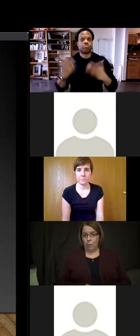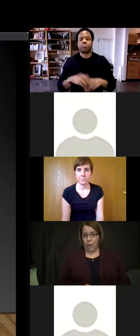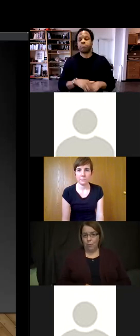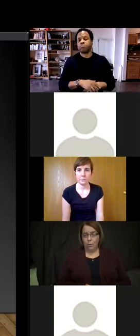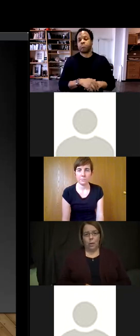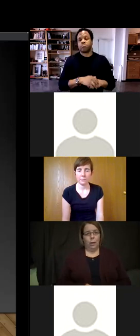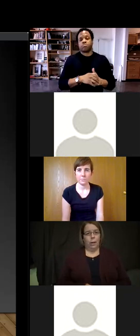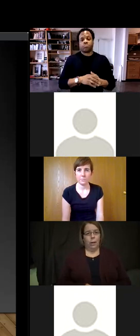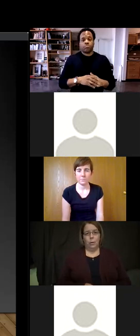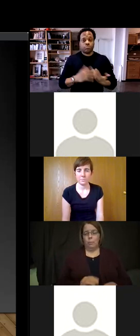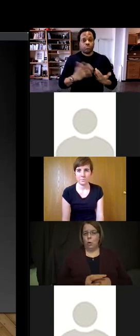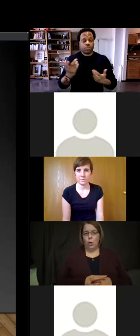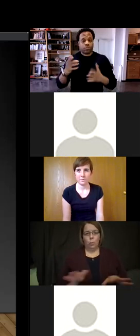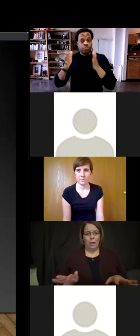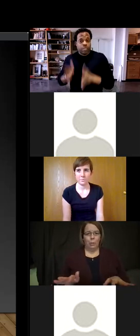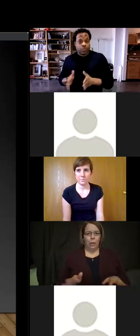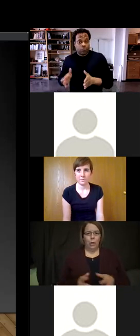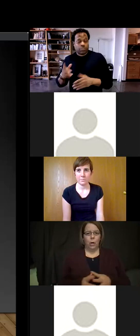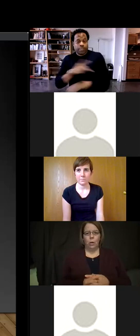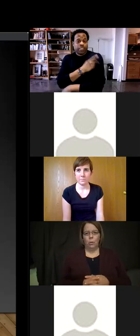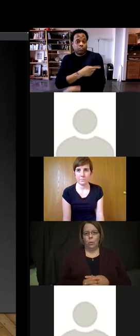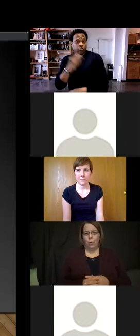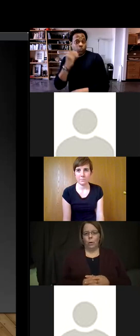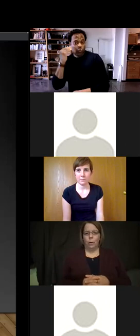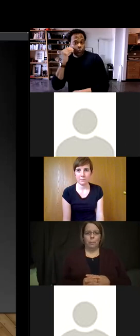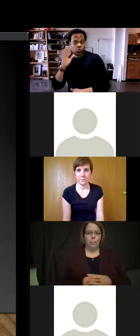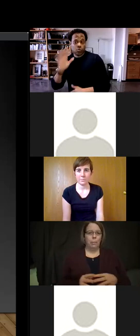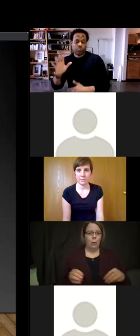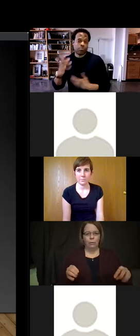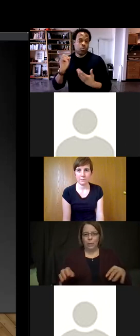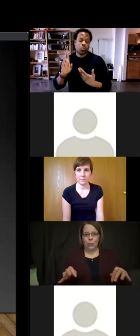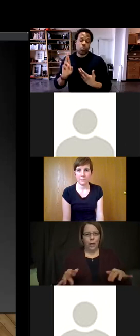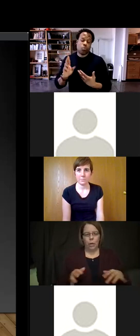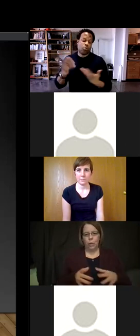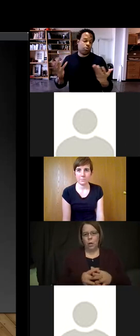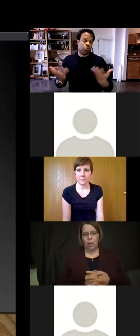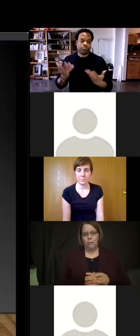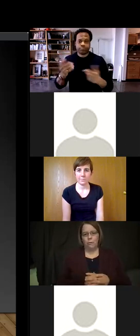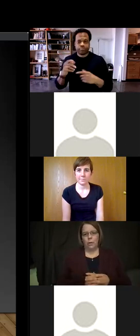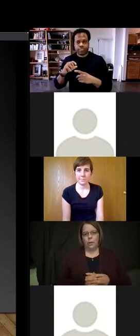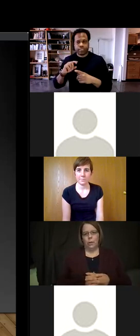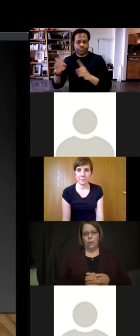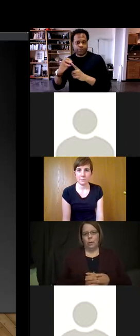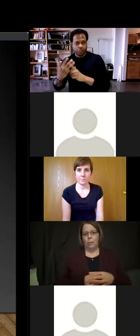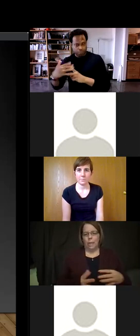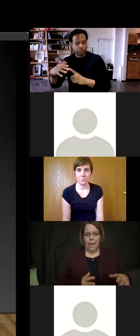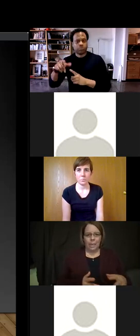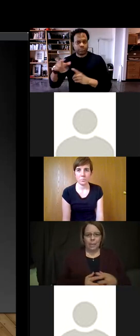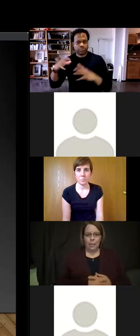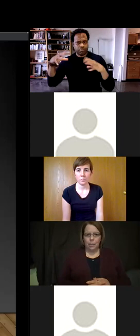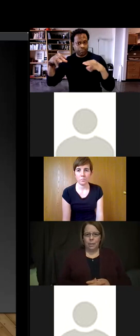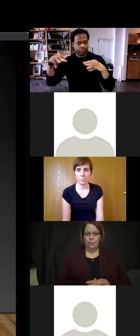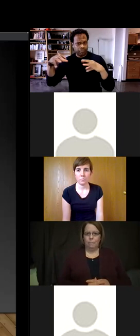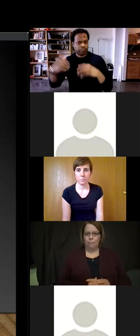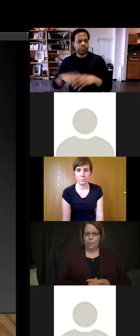a brownout, no power at all, or power flickering on and off,